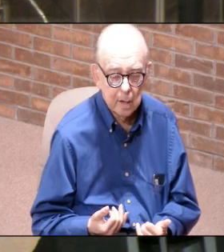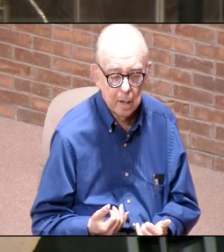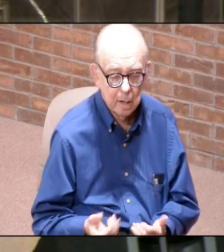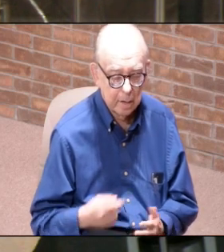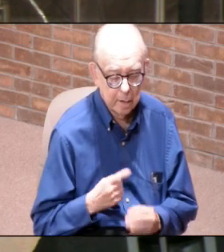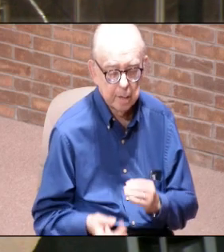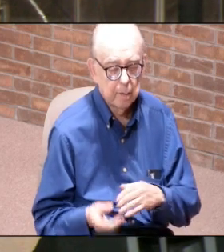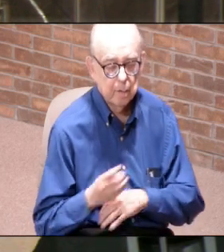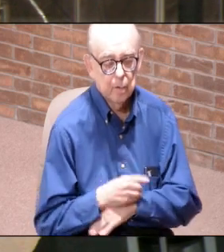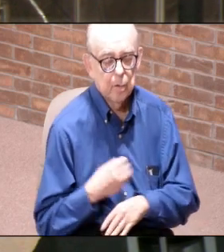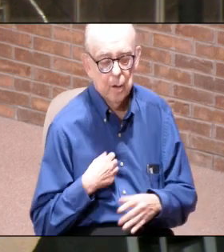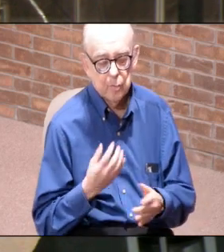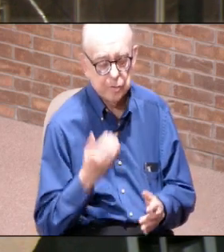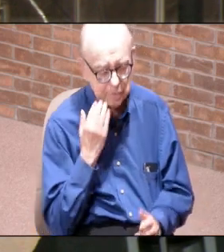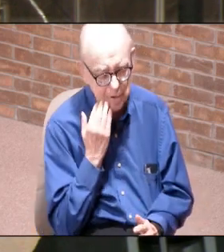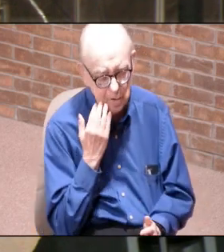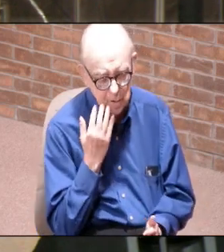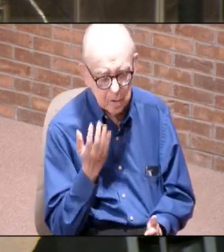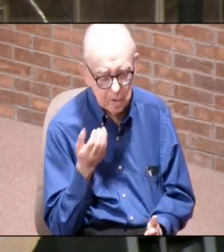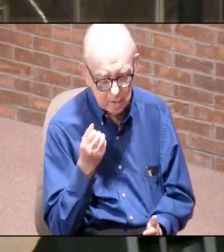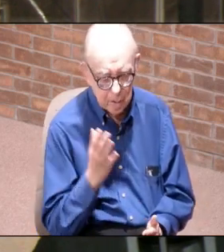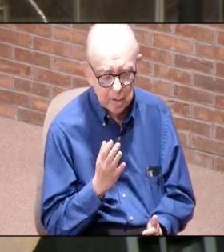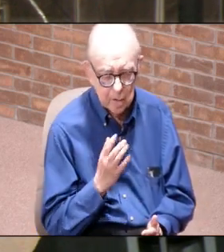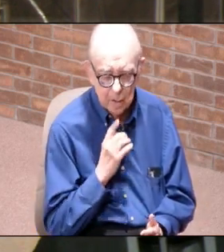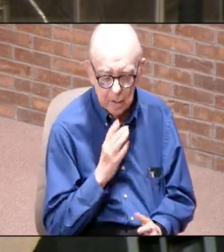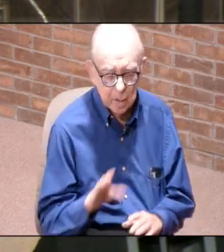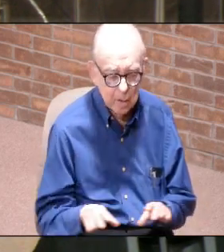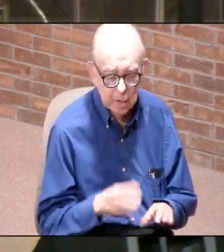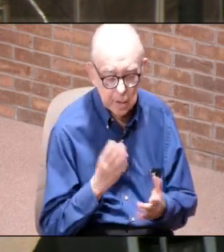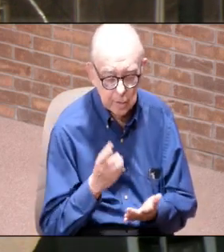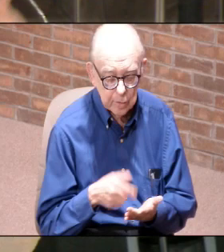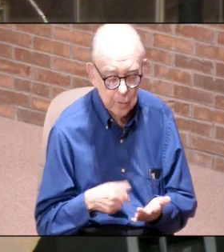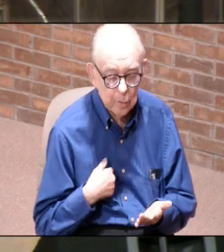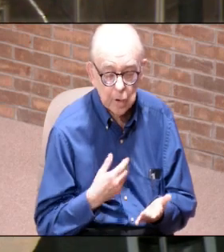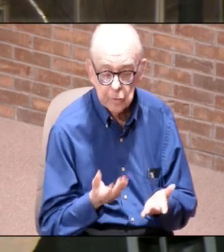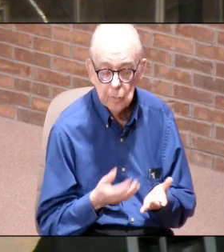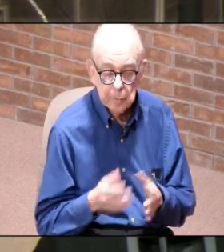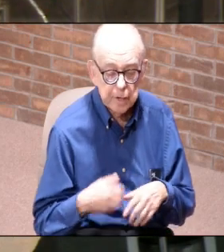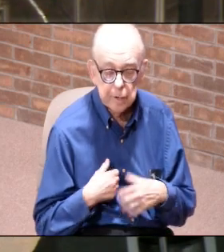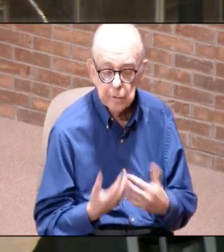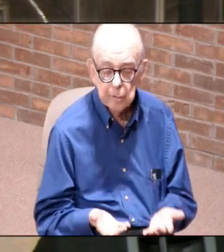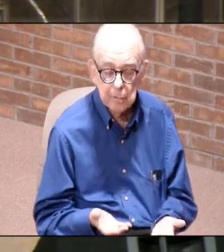At the end of the day, I want to know, God, that I've done what you've asked me to do.